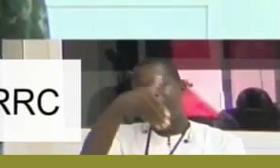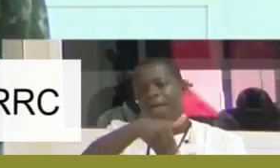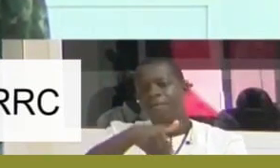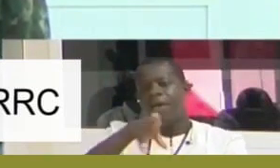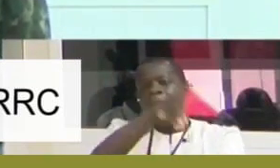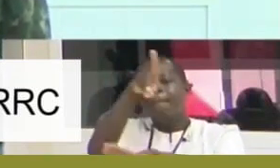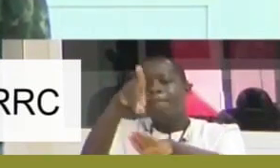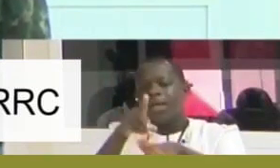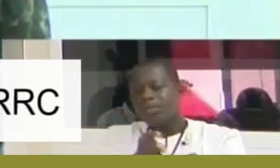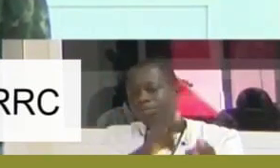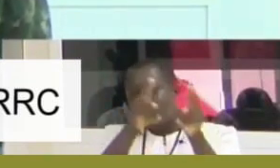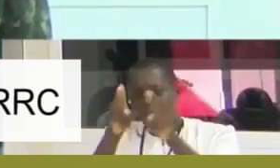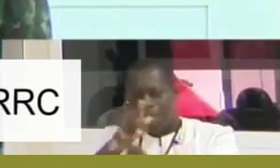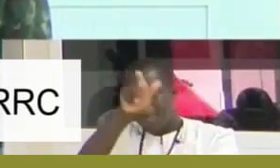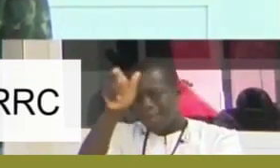We went to the range.